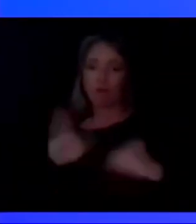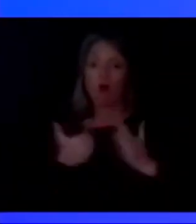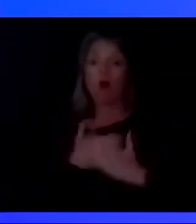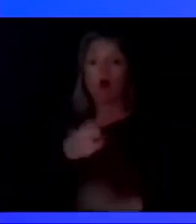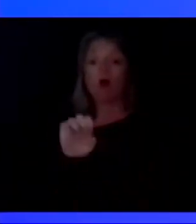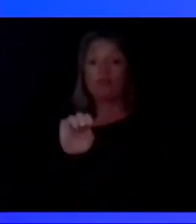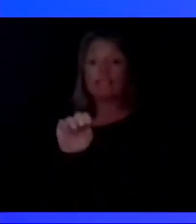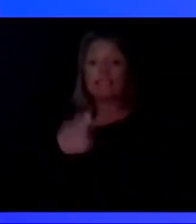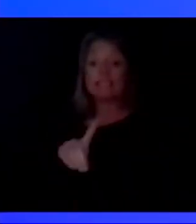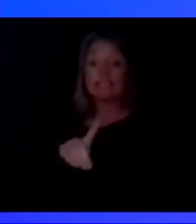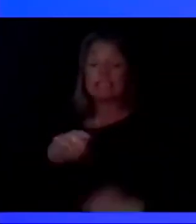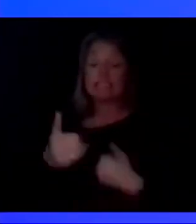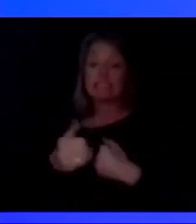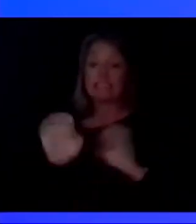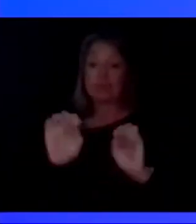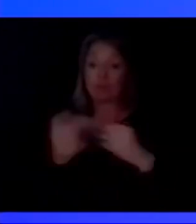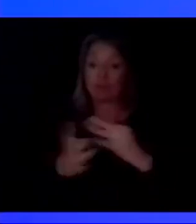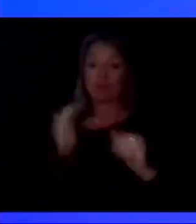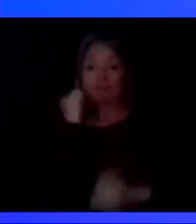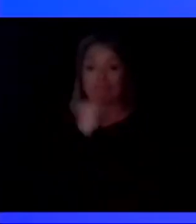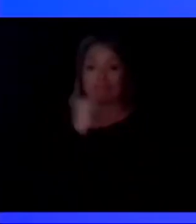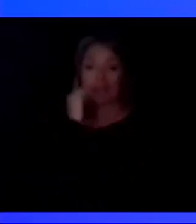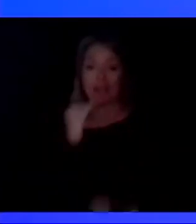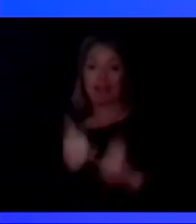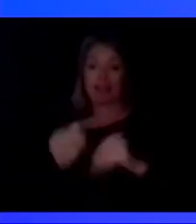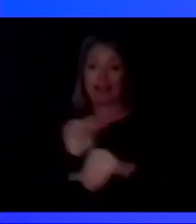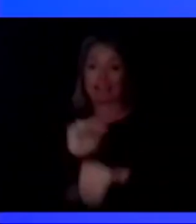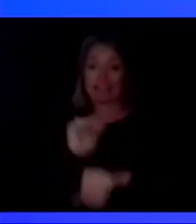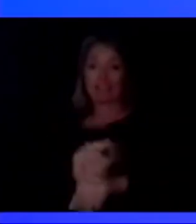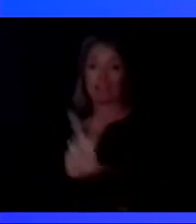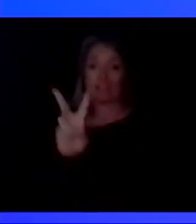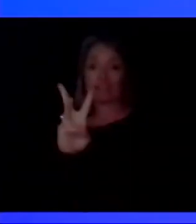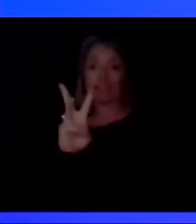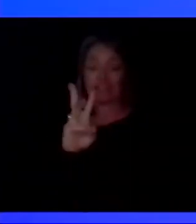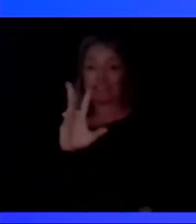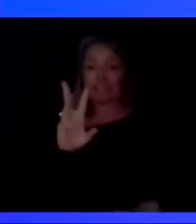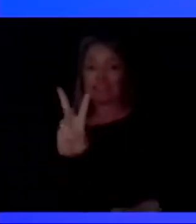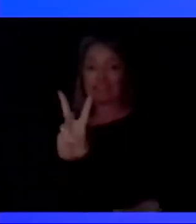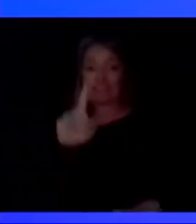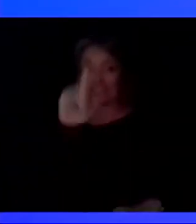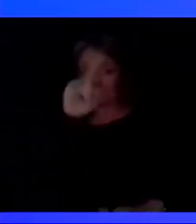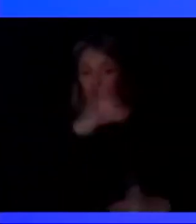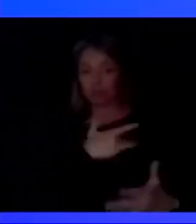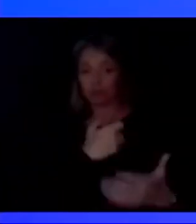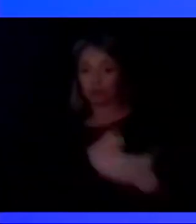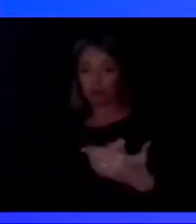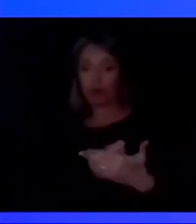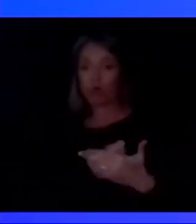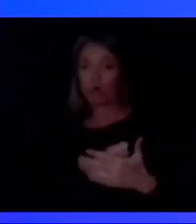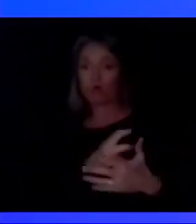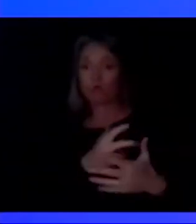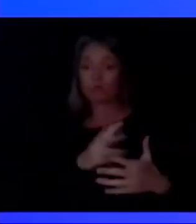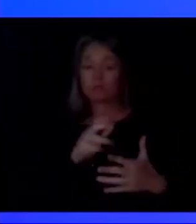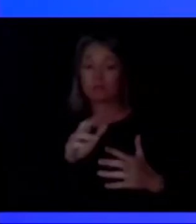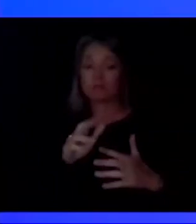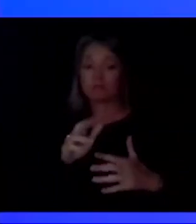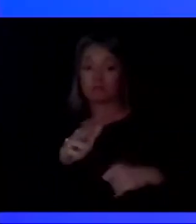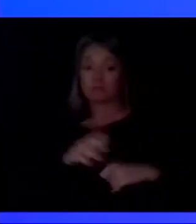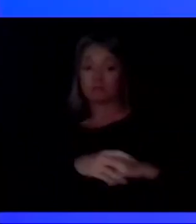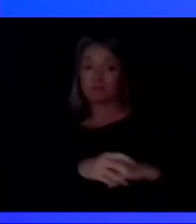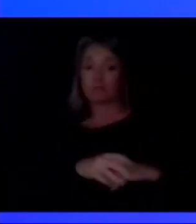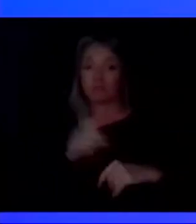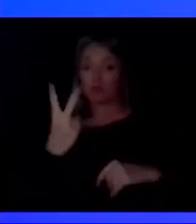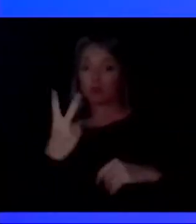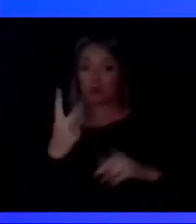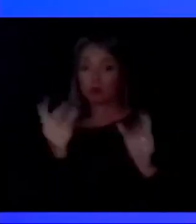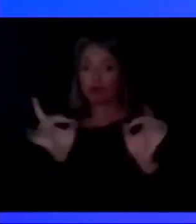single day. Last night we had 6 stroke centers and STEMI centers that were on diversion for time critical diagnosis. We had 2 trauma centers last night that